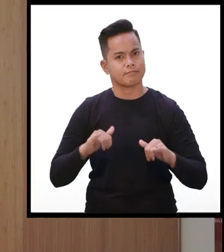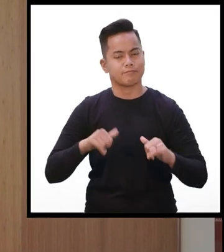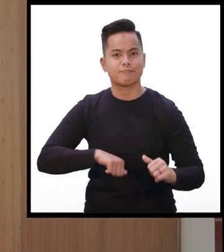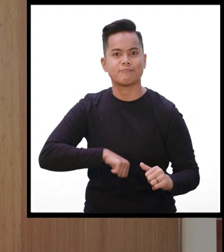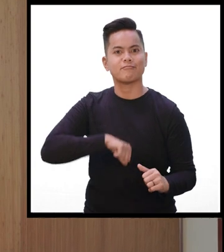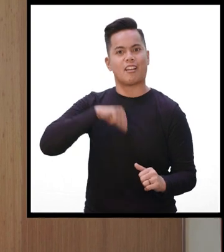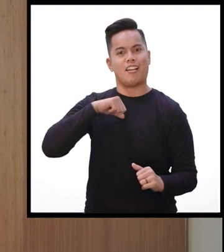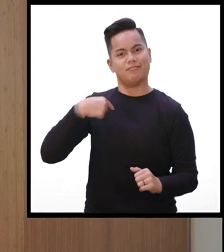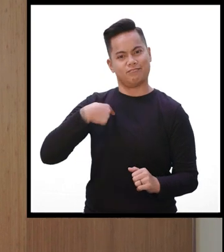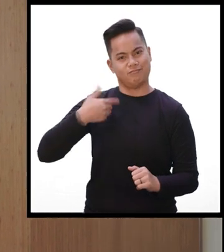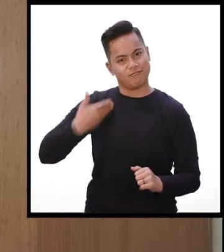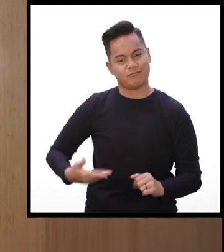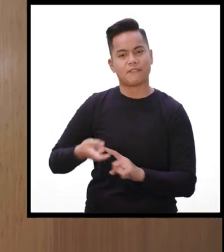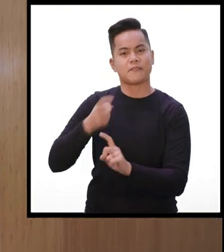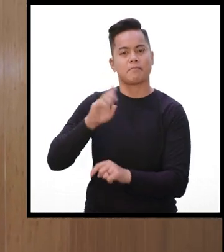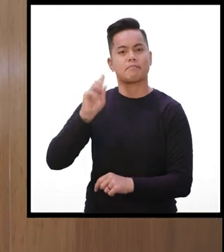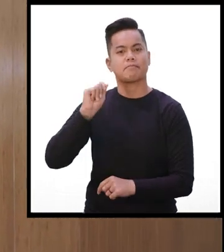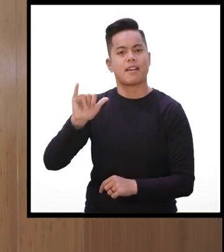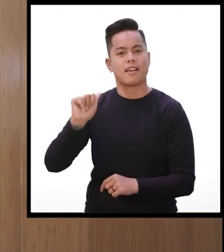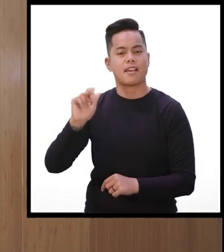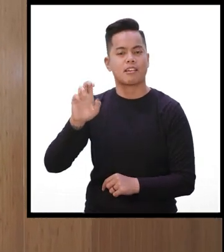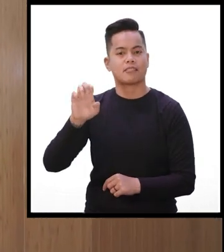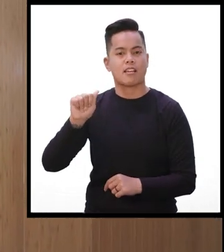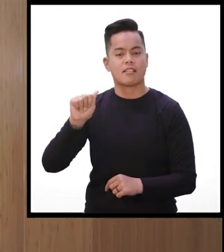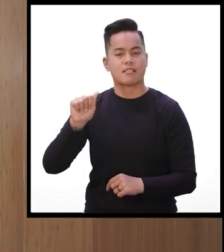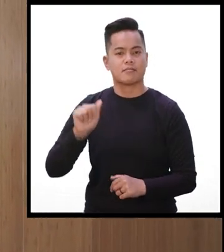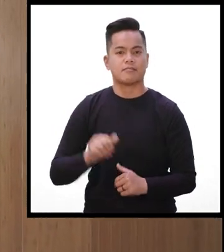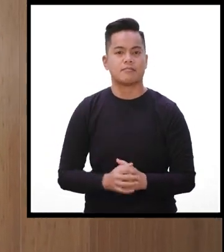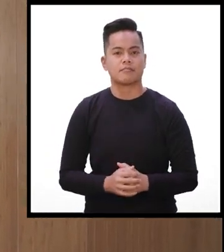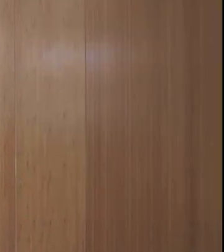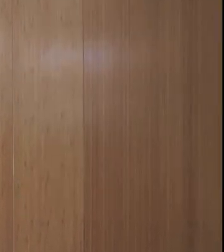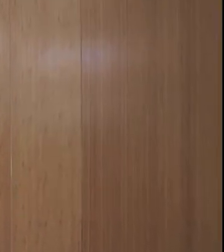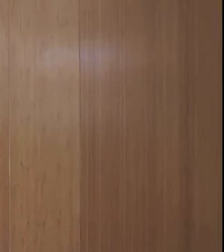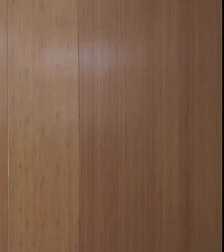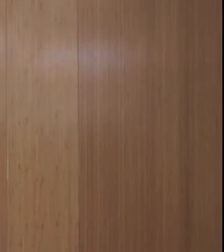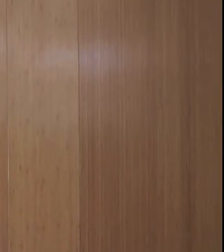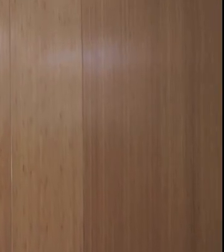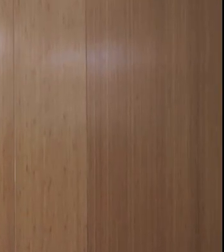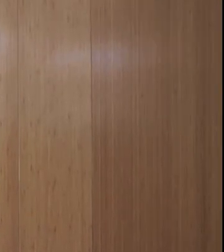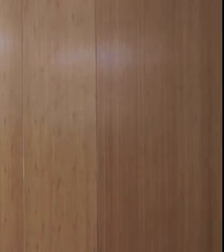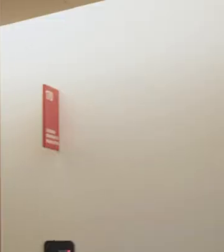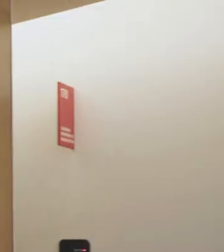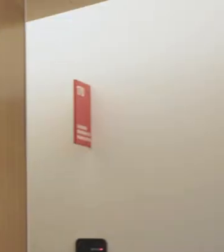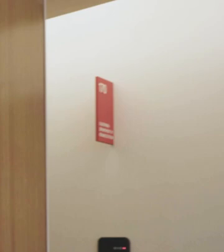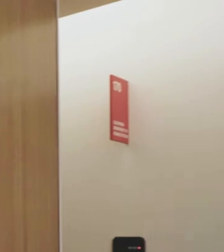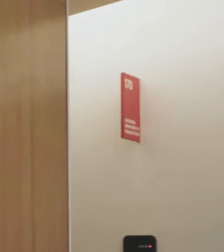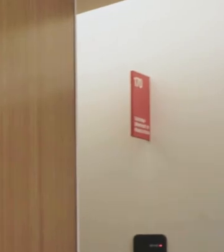And it's still a point of pride to be from the Bay Area.